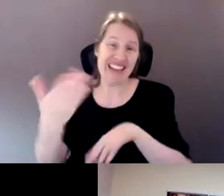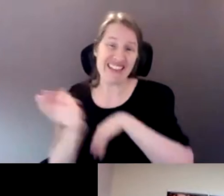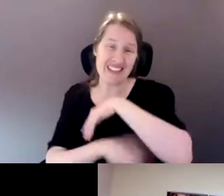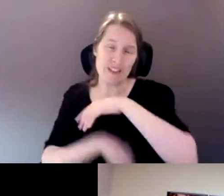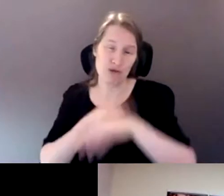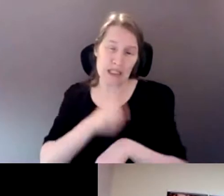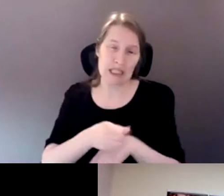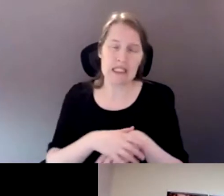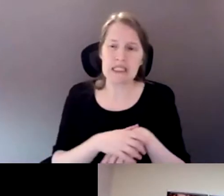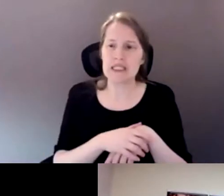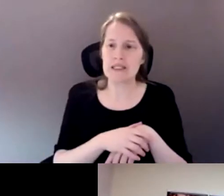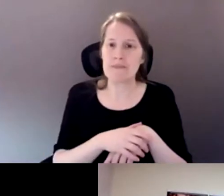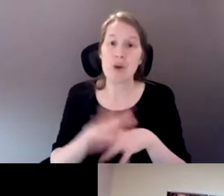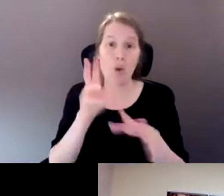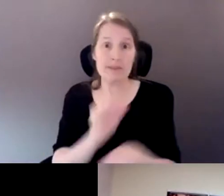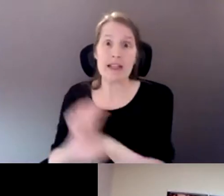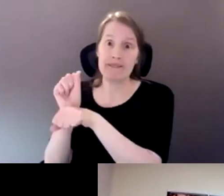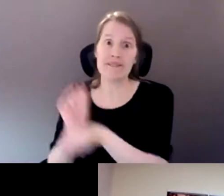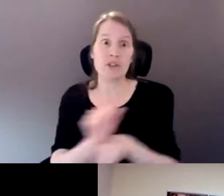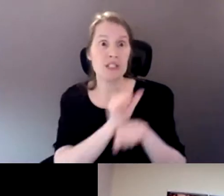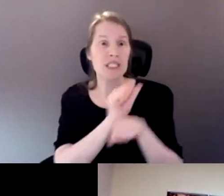it is enslavement.